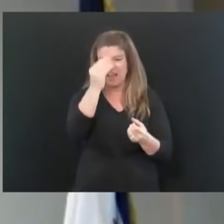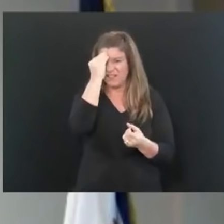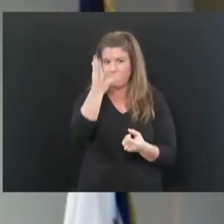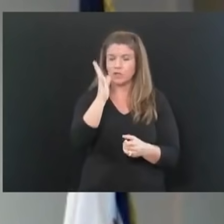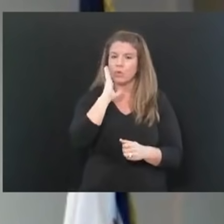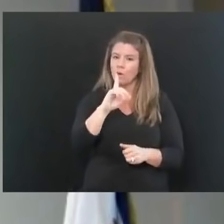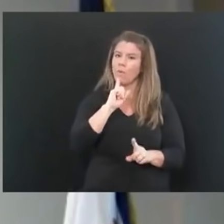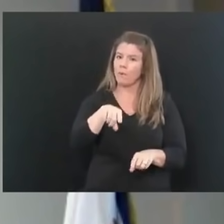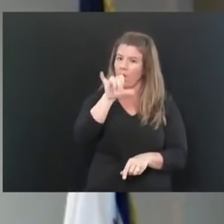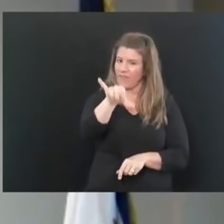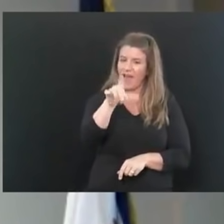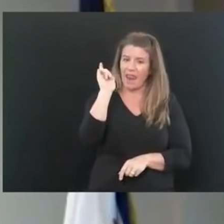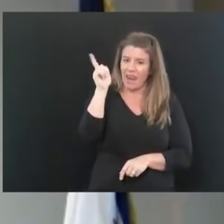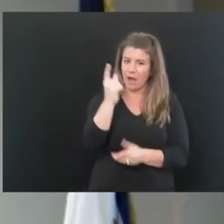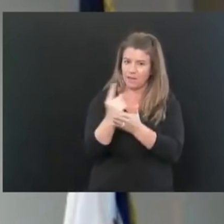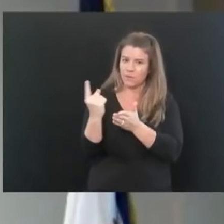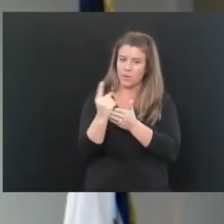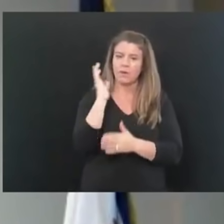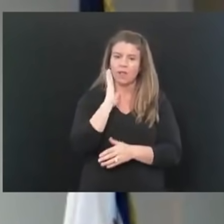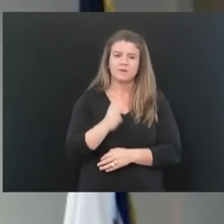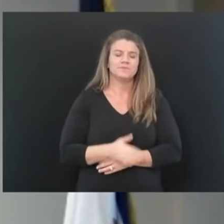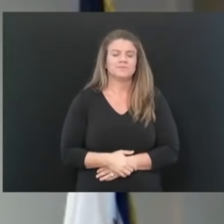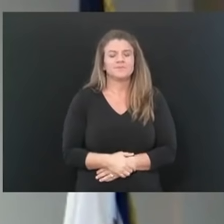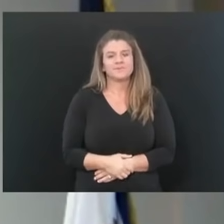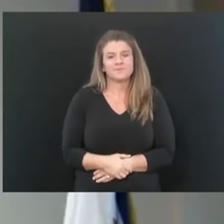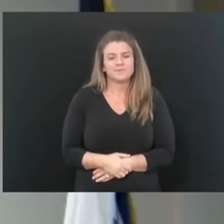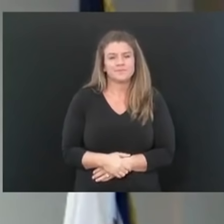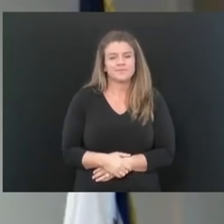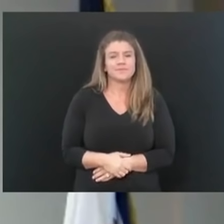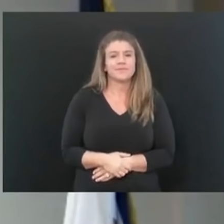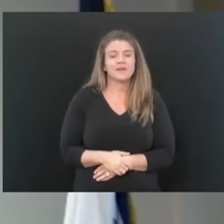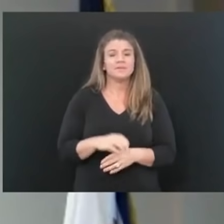report on that later in the week.